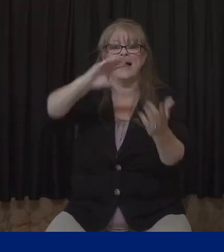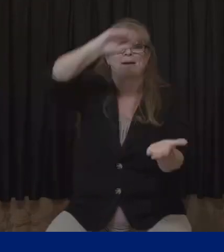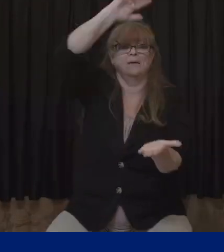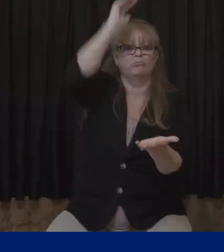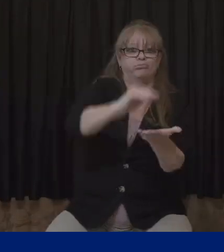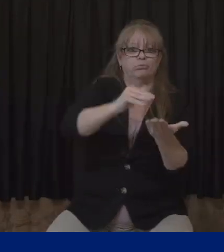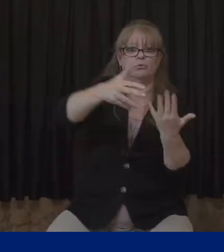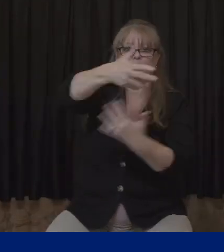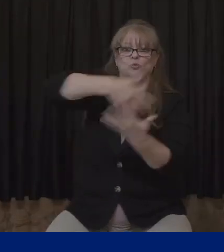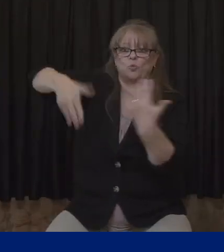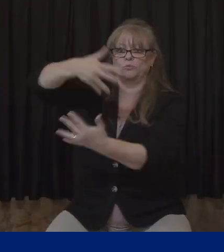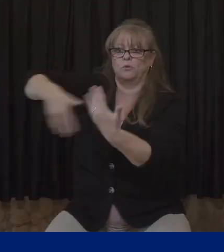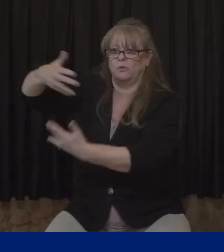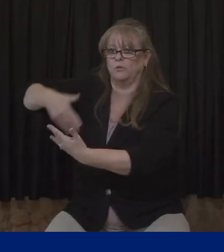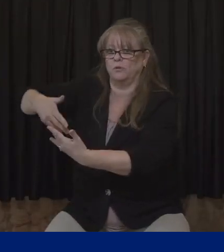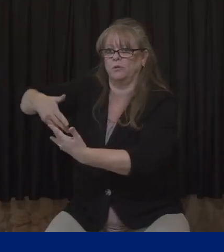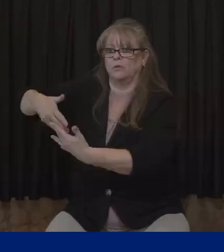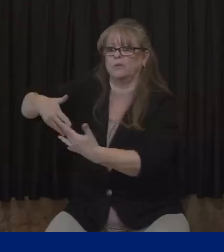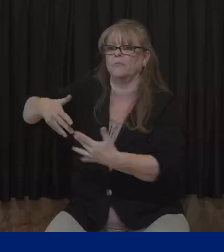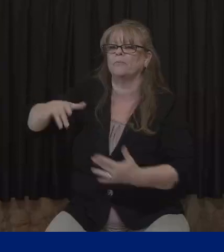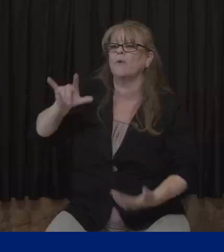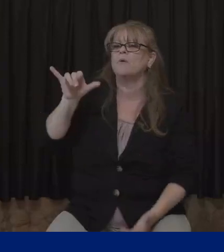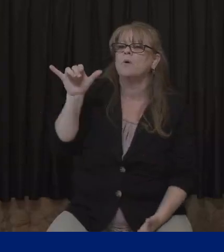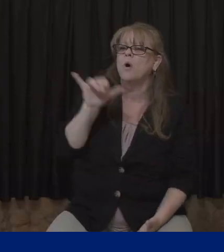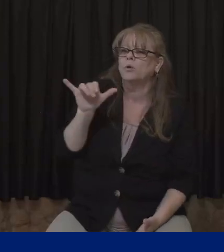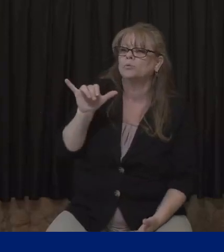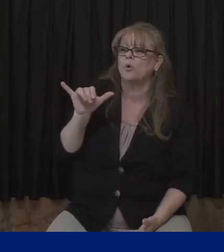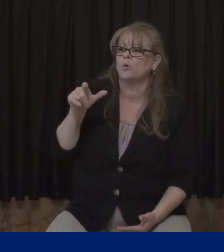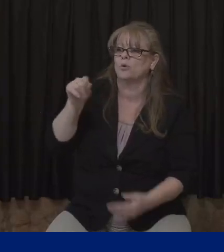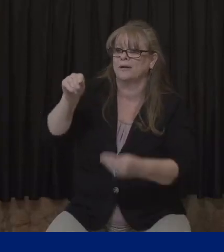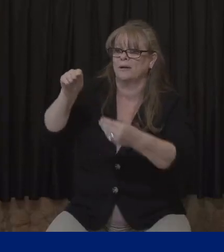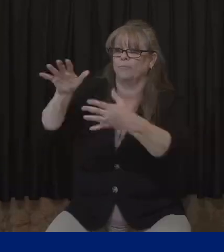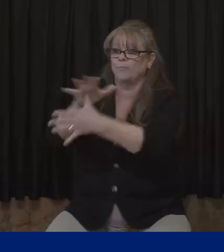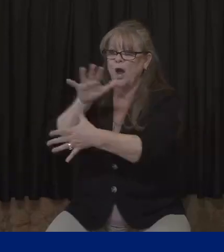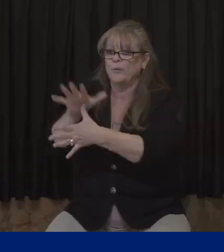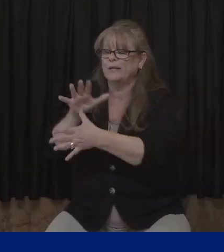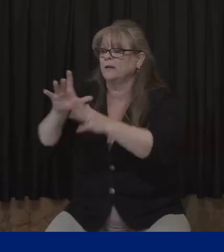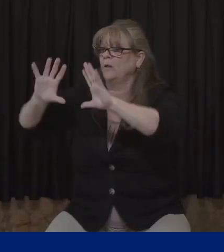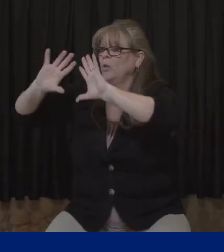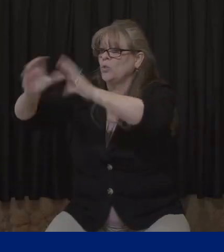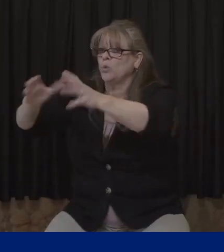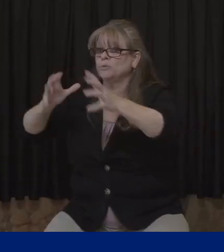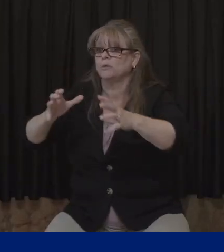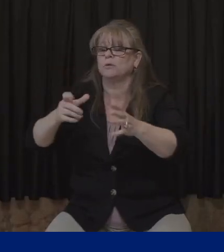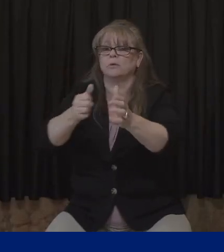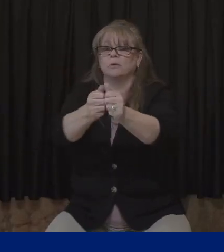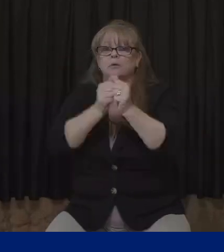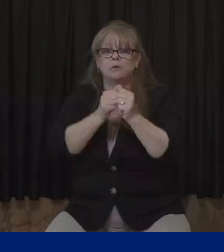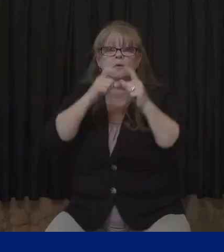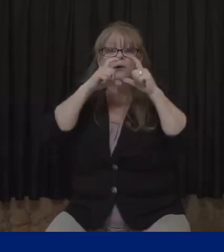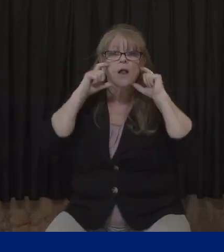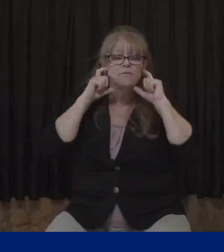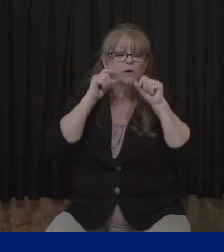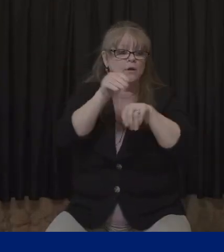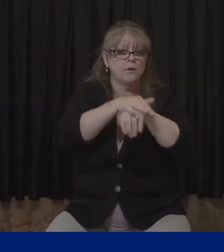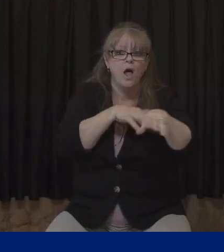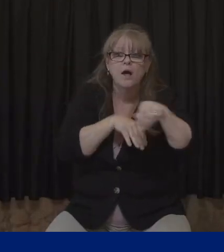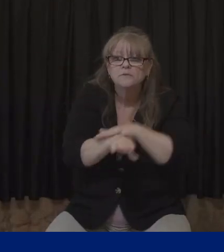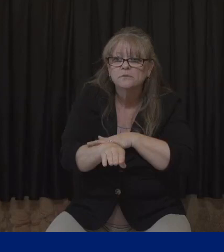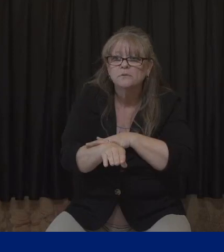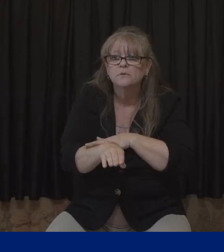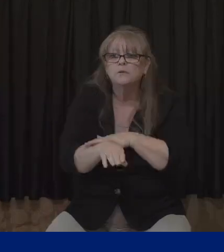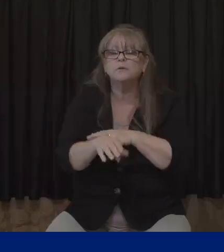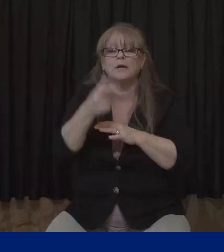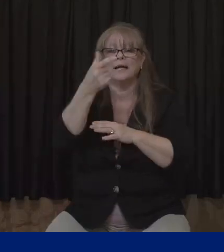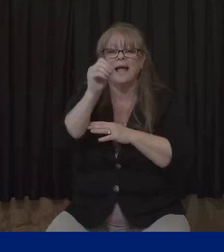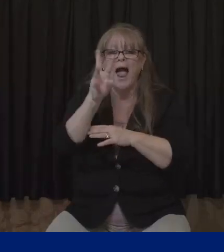also prioritized the delivery of masks and gloves and gowns to nursing homes and other facilities through the Colorado National